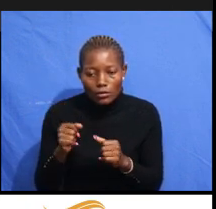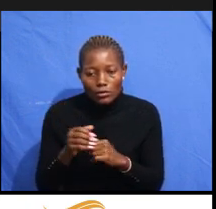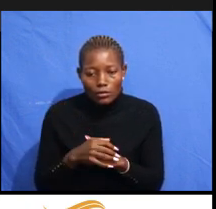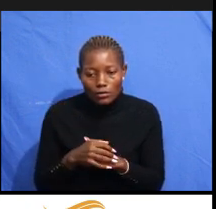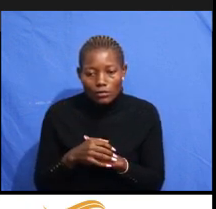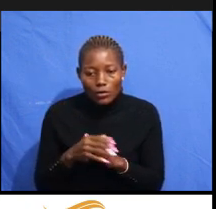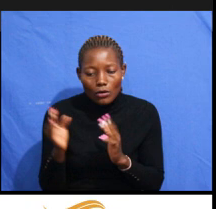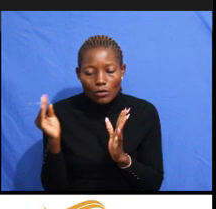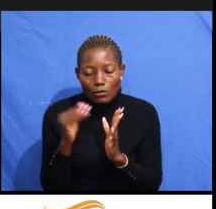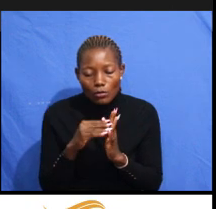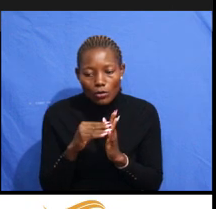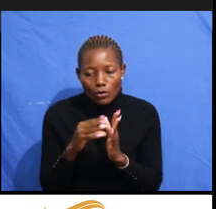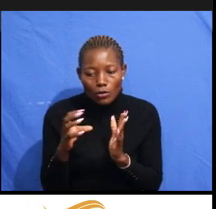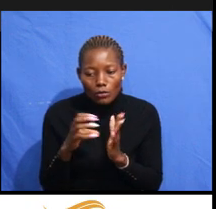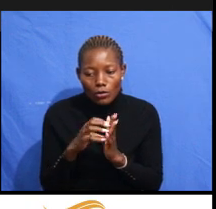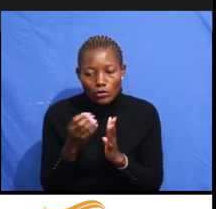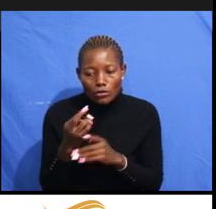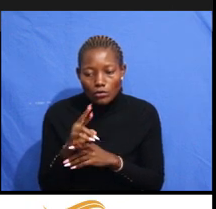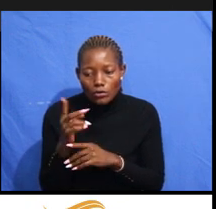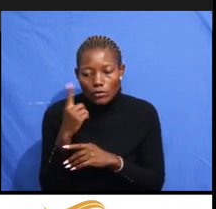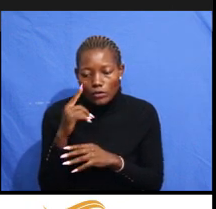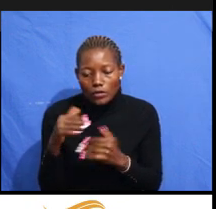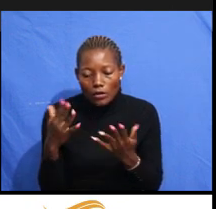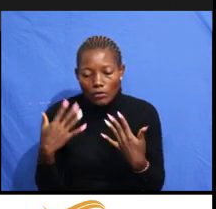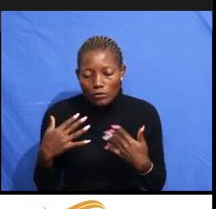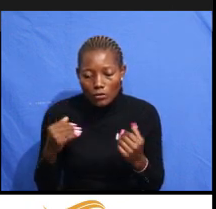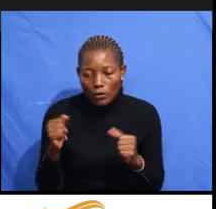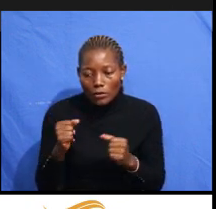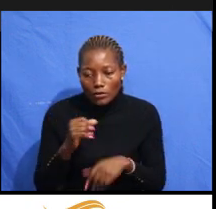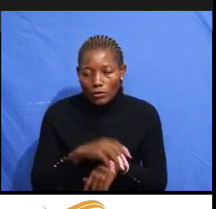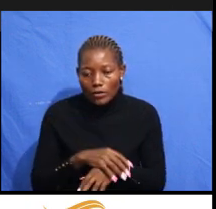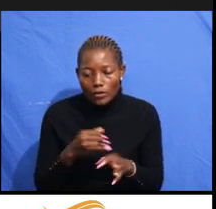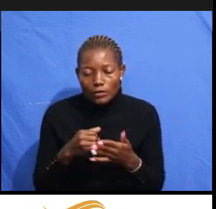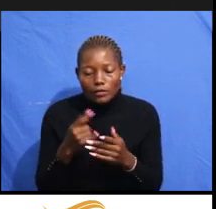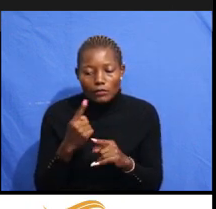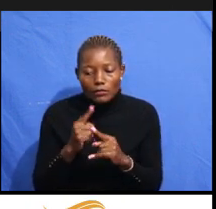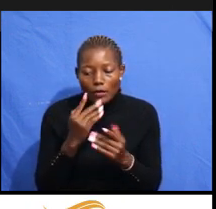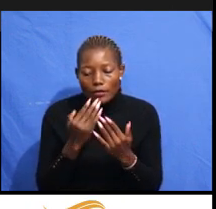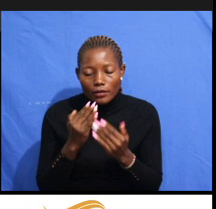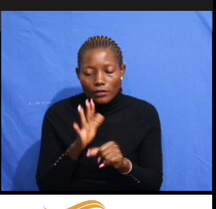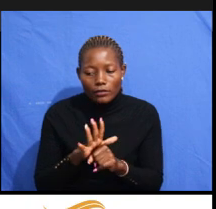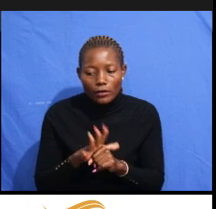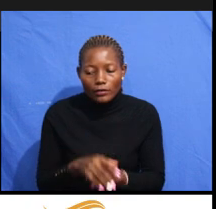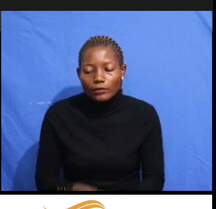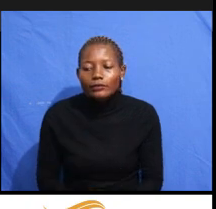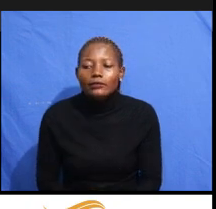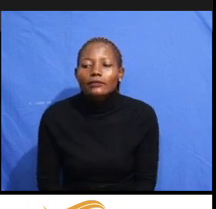or see how people can be able to get the presentation. But thank you so much, and I appreciate